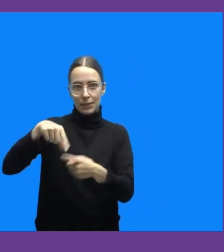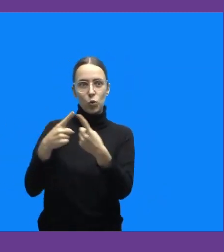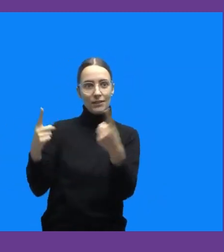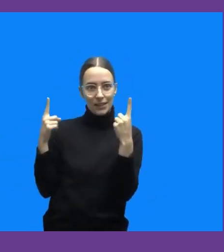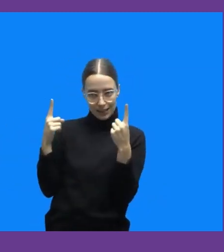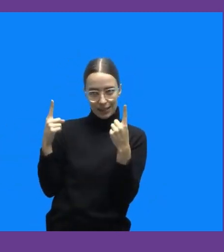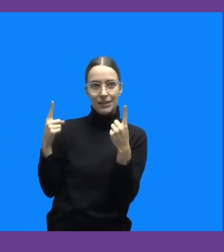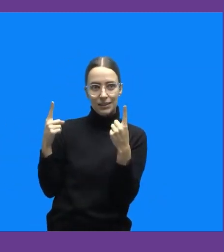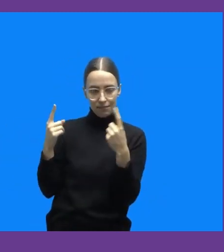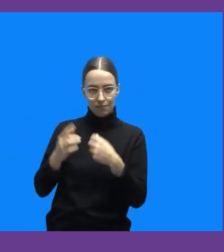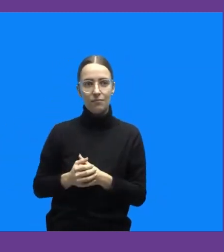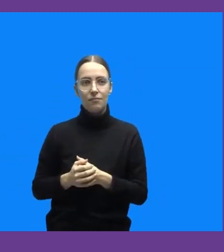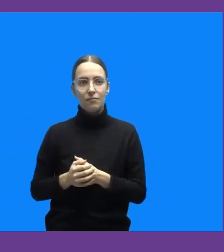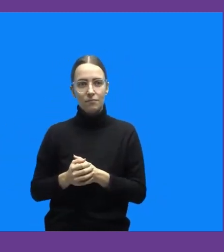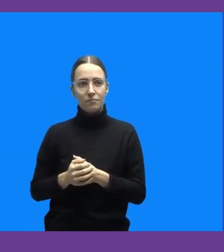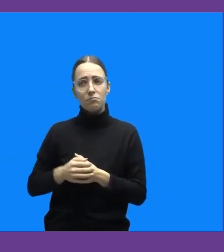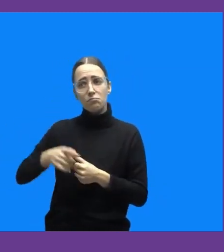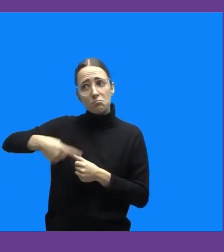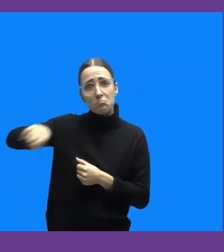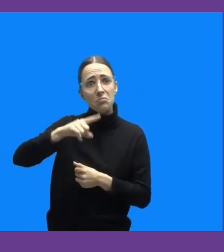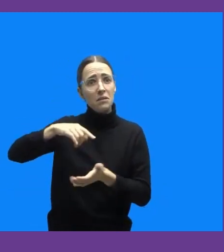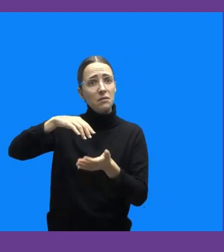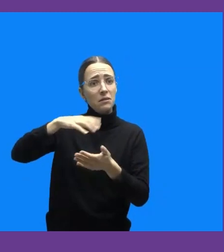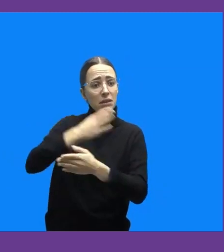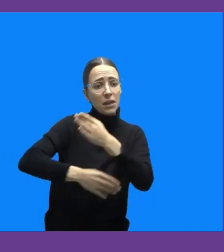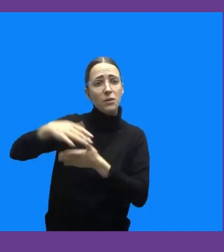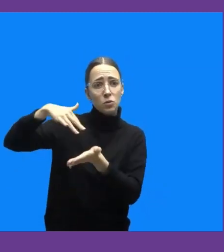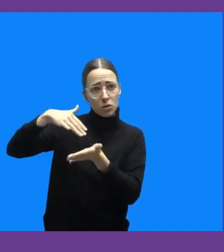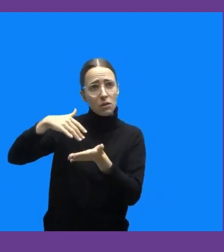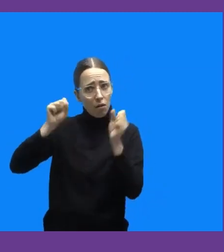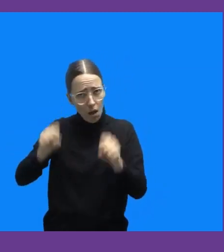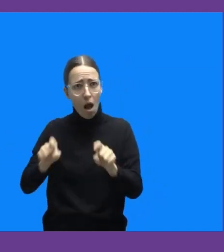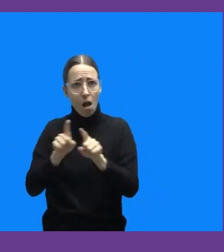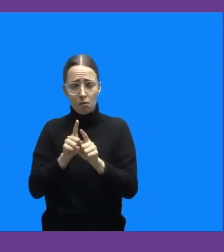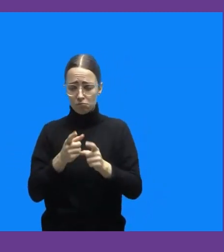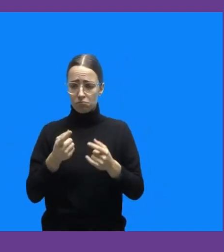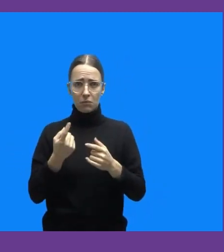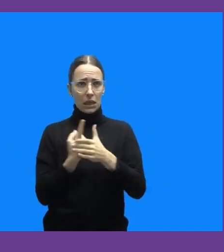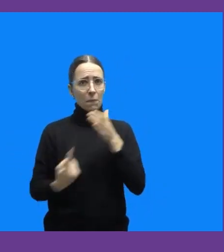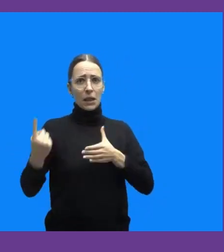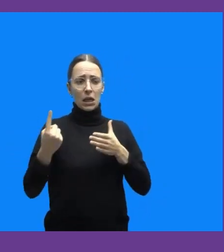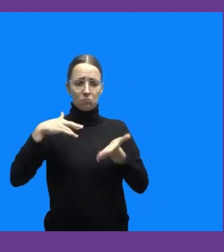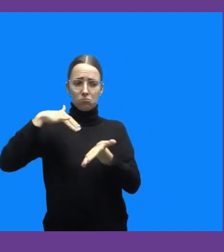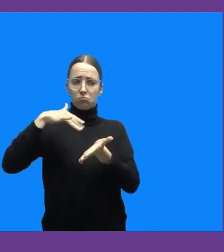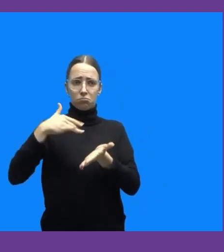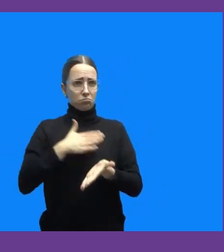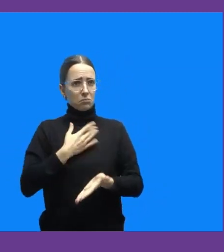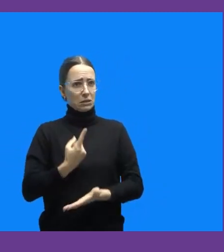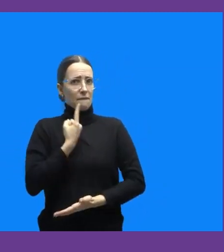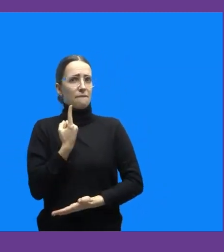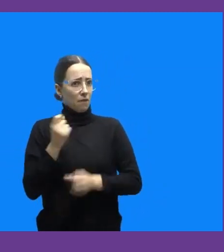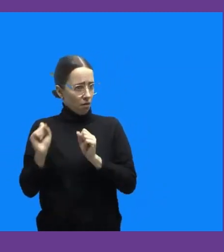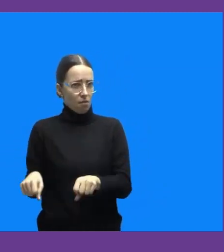university. And the last panelist, but not the least, is Gerald Craddock. Dr. Craddock is the Chief Officer of